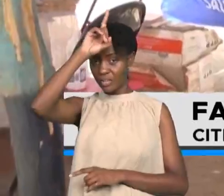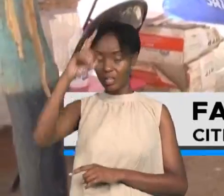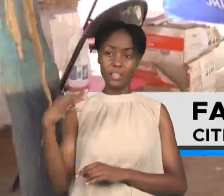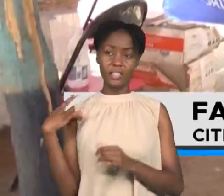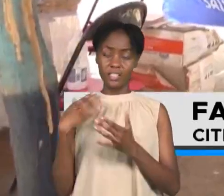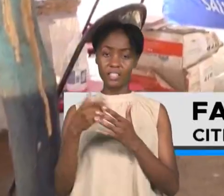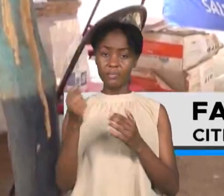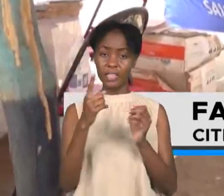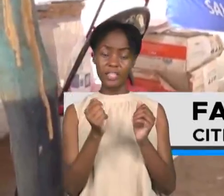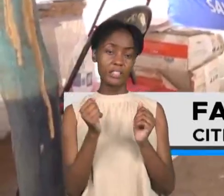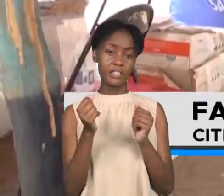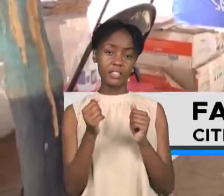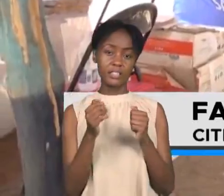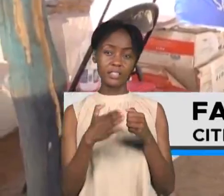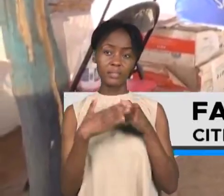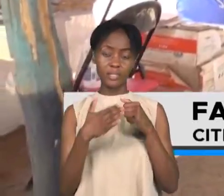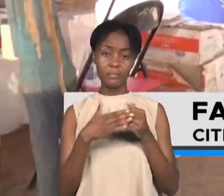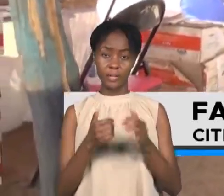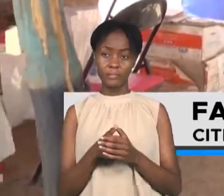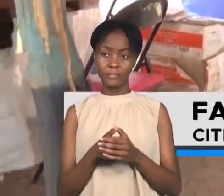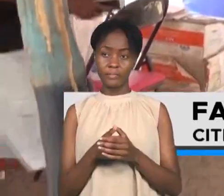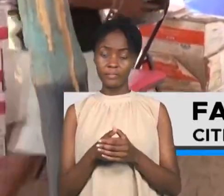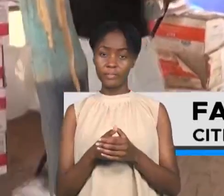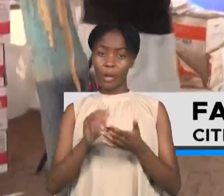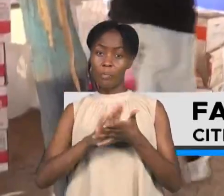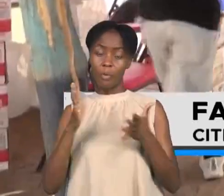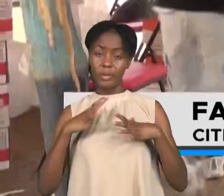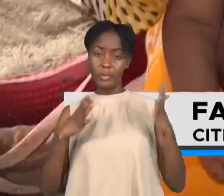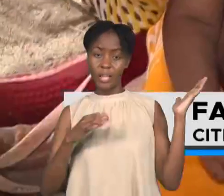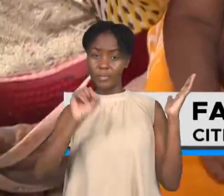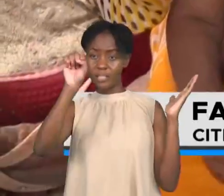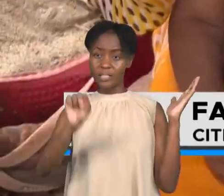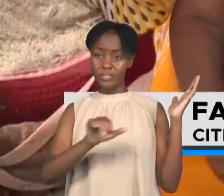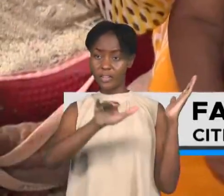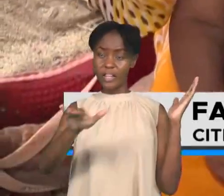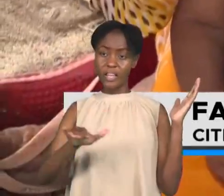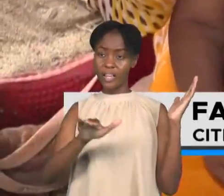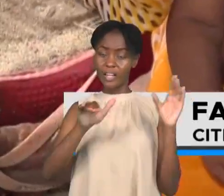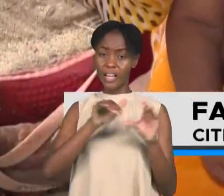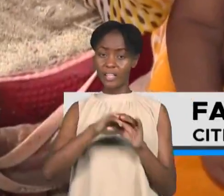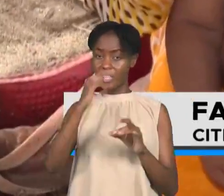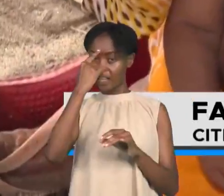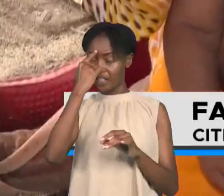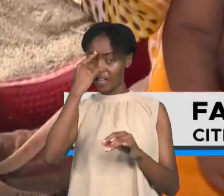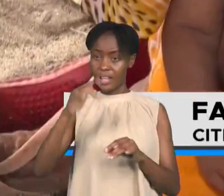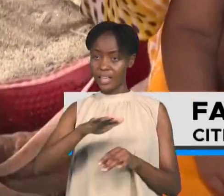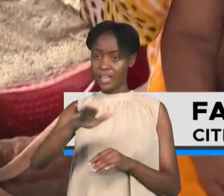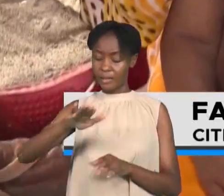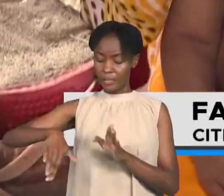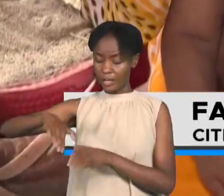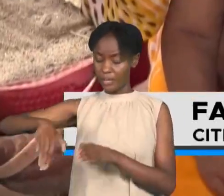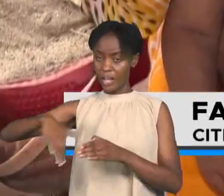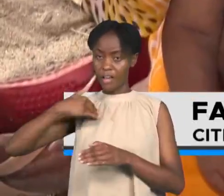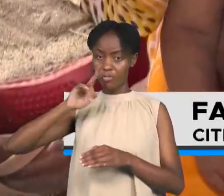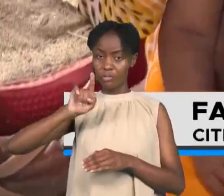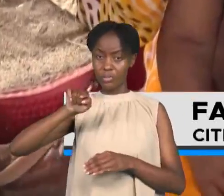around 10 kilometers away. Half of the population in the southern region of the Indian Ocean island, which has 1.5 million